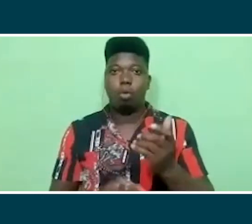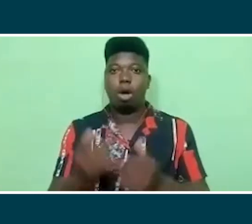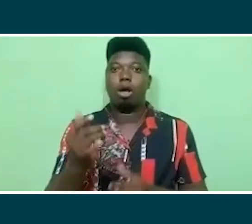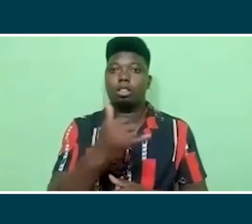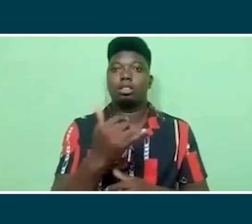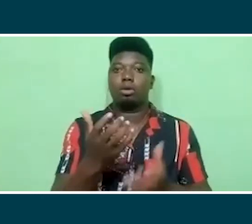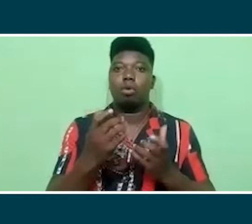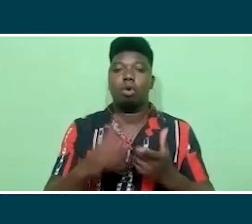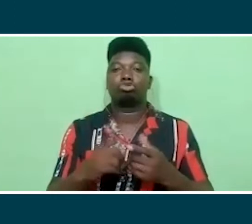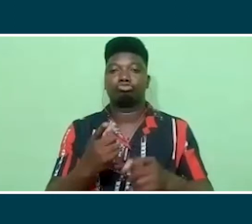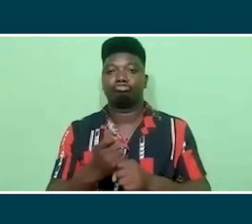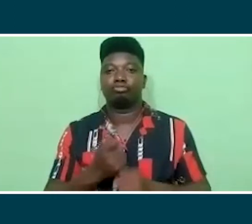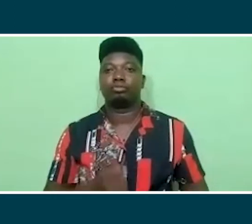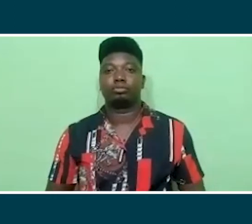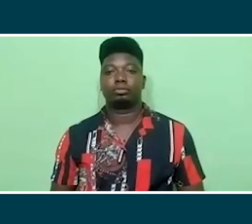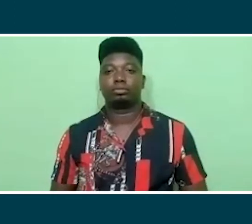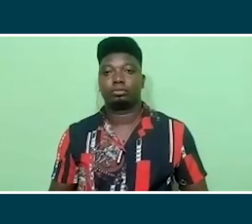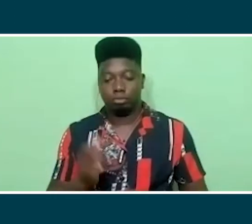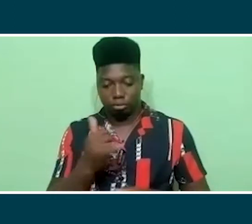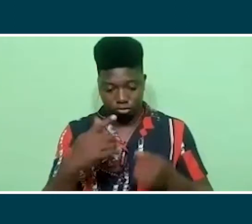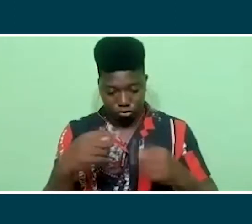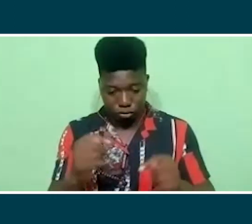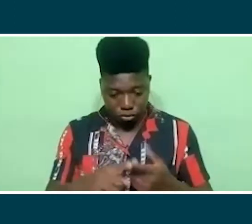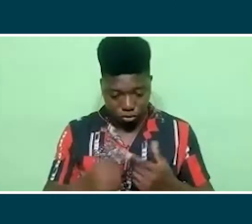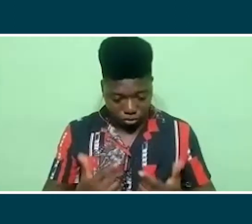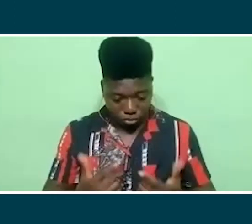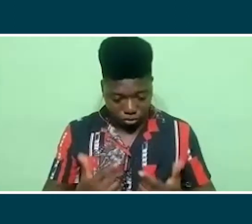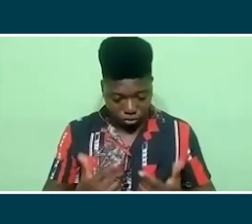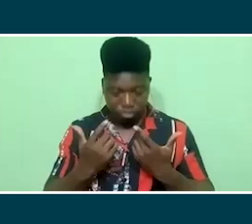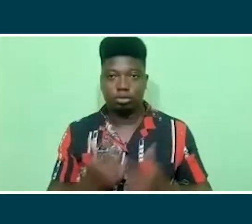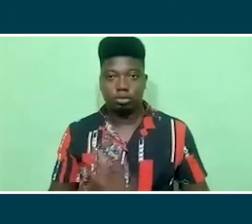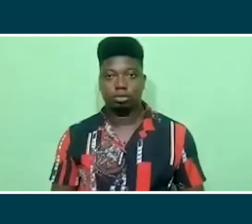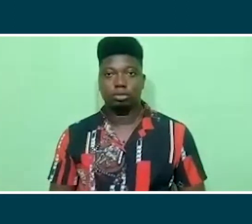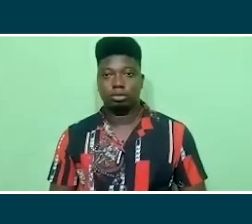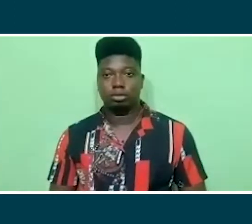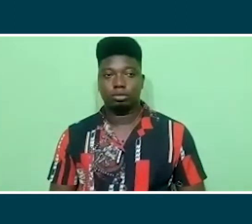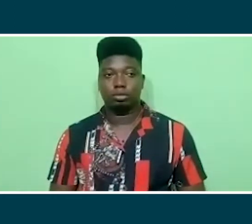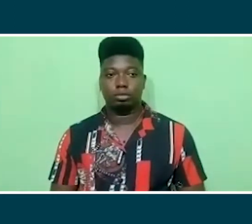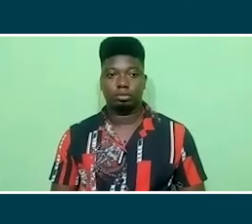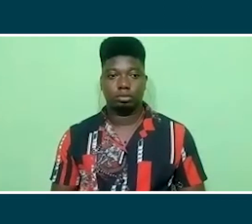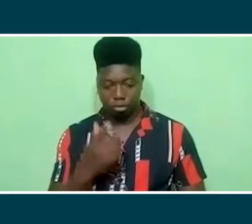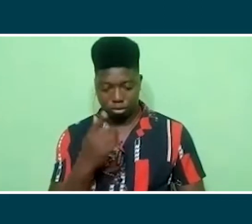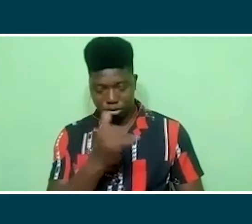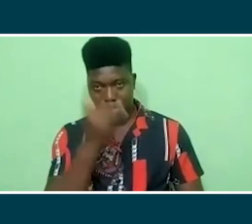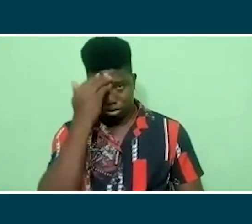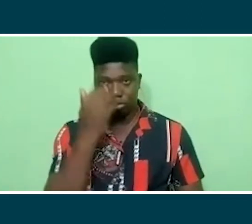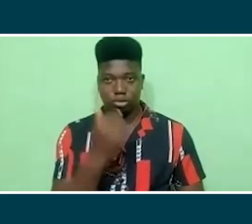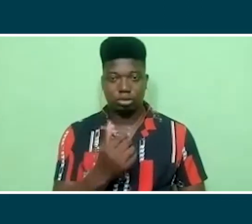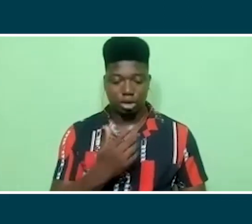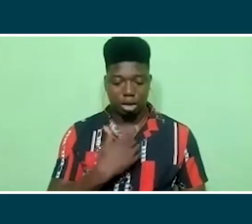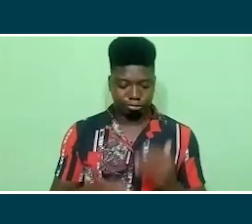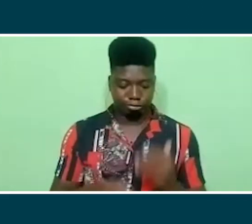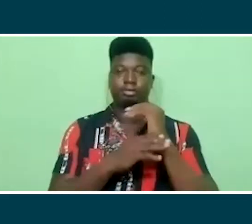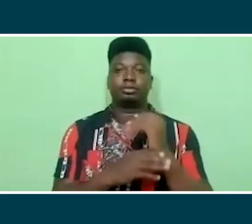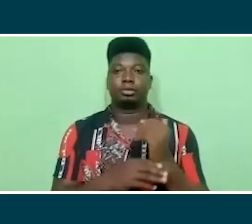Otherwise, in them trying to live how people are perceiving them to be, they'll lose themselves out. I've got two examples which